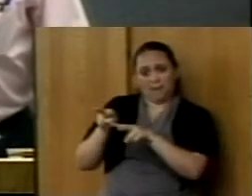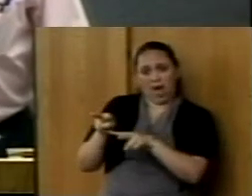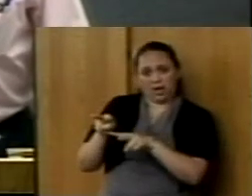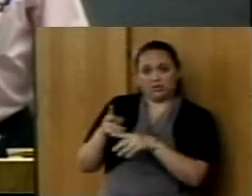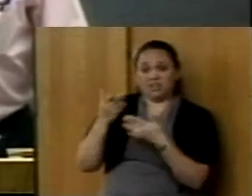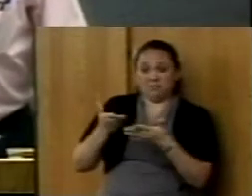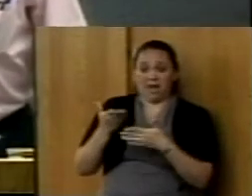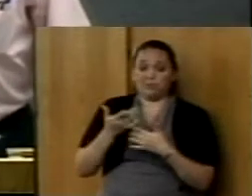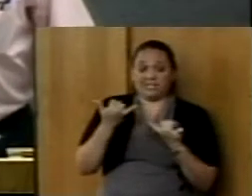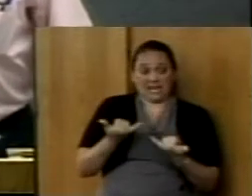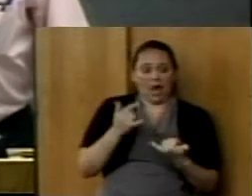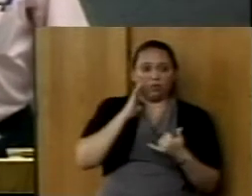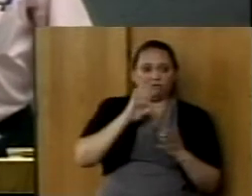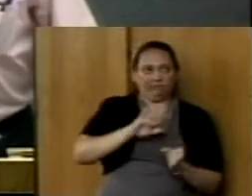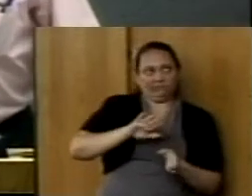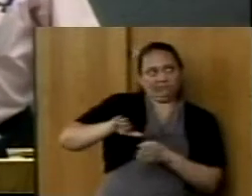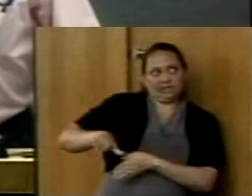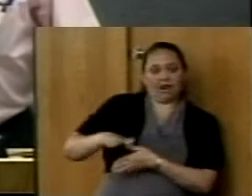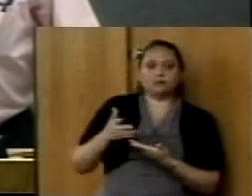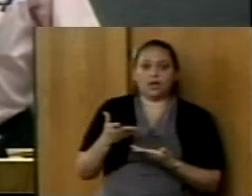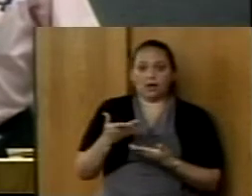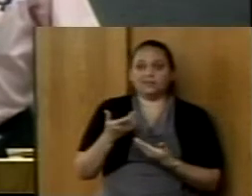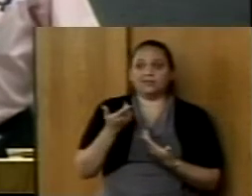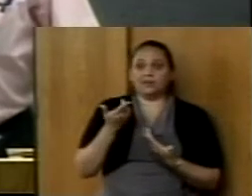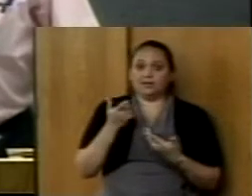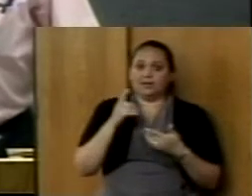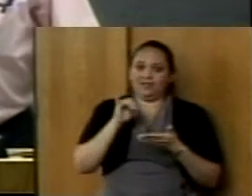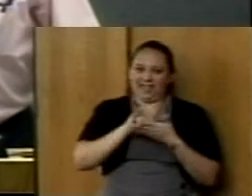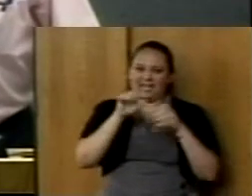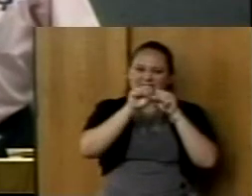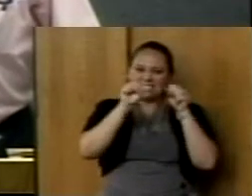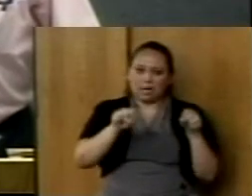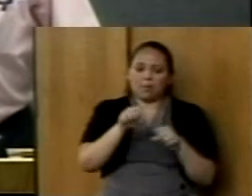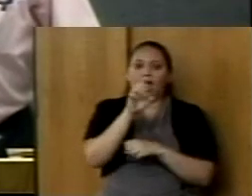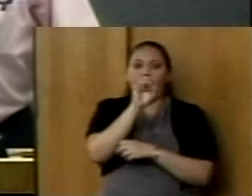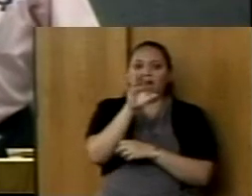might be set aside. Specifically, I'm talking about the system of seniority.